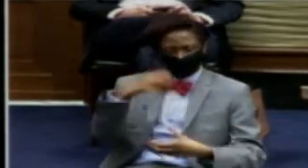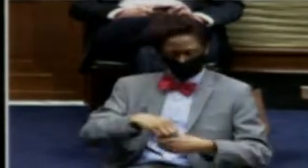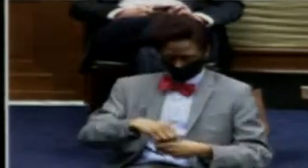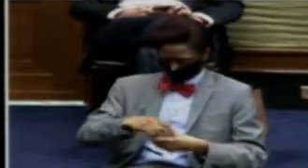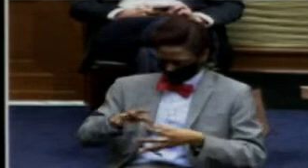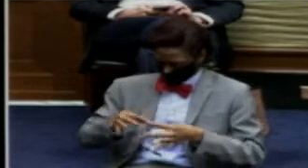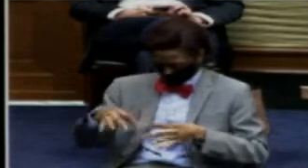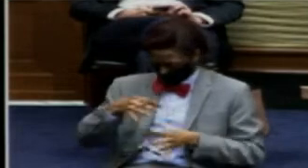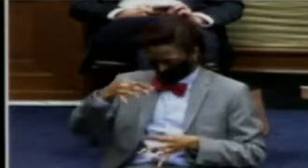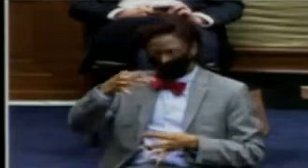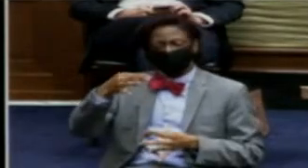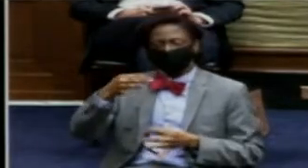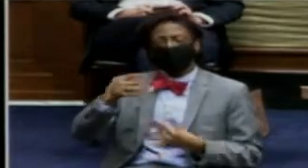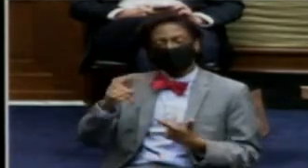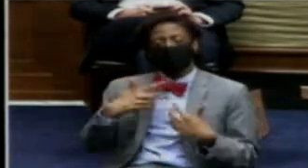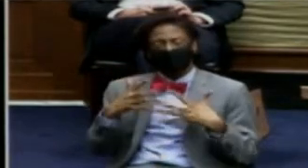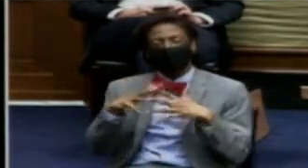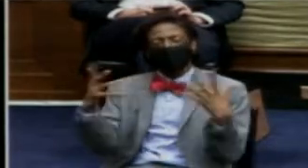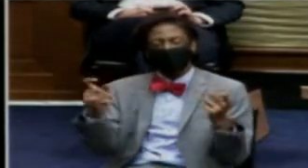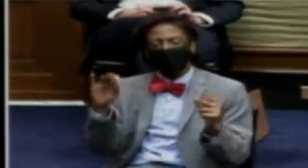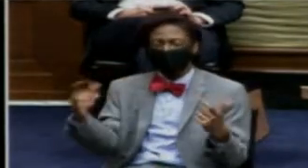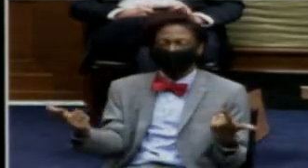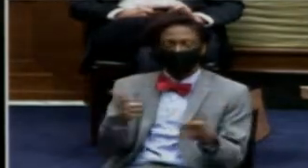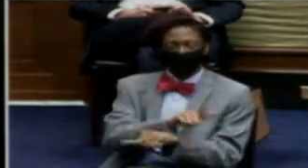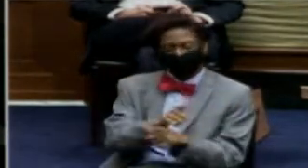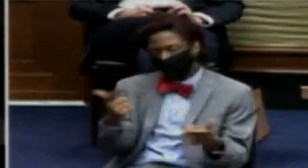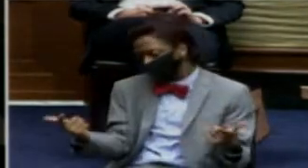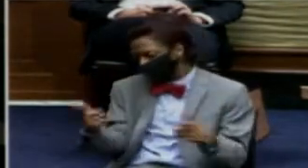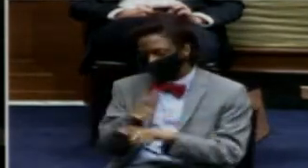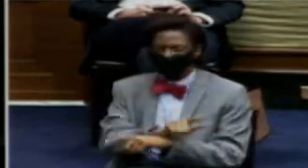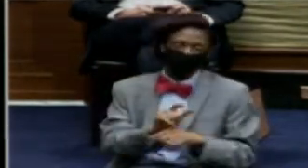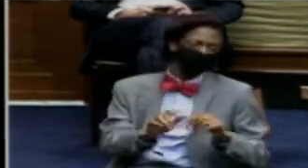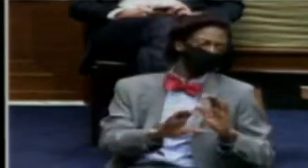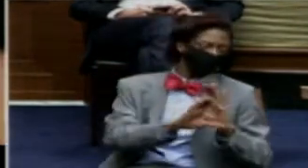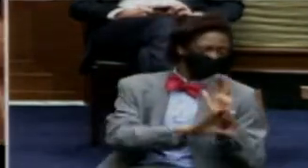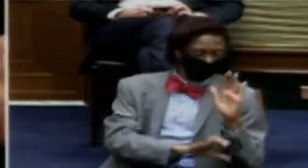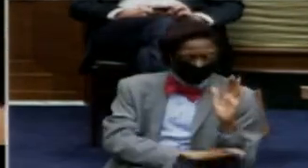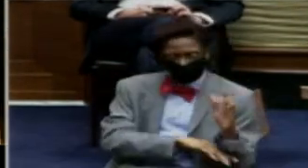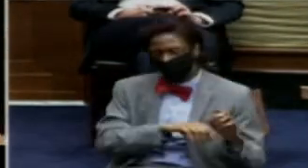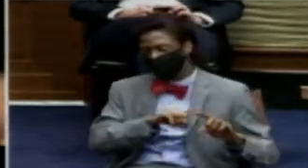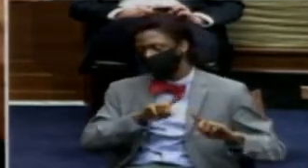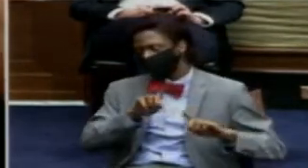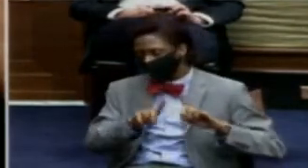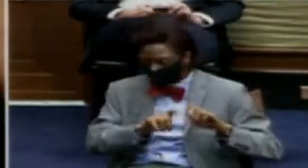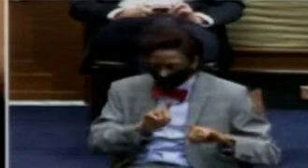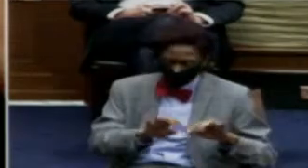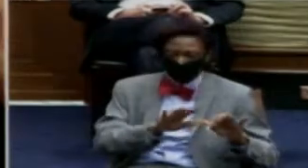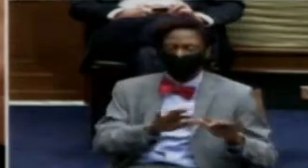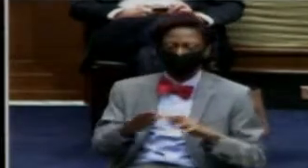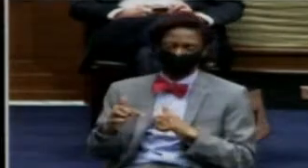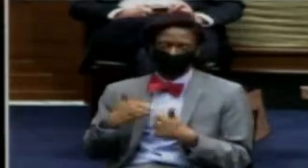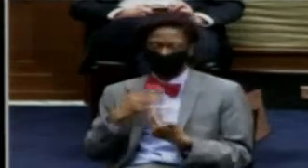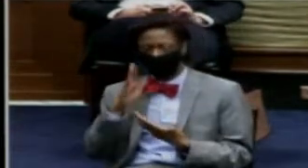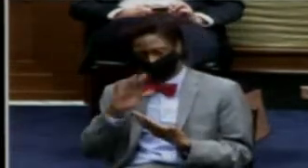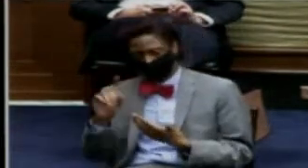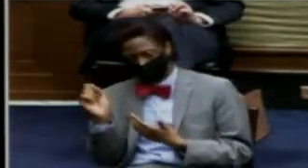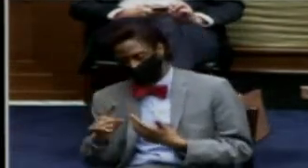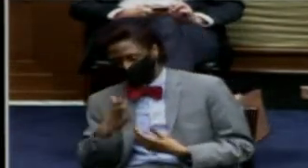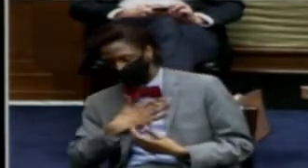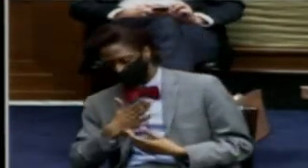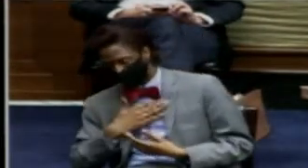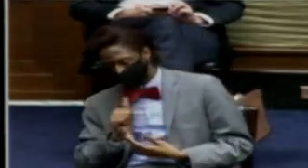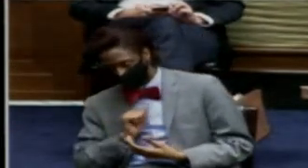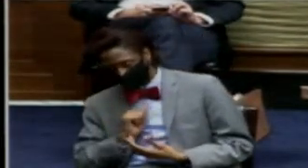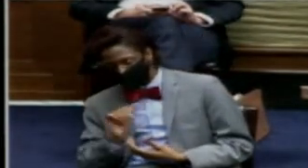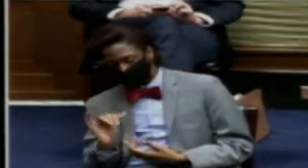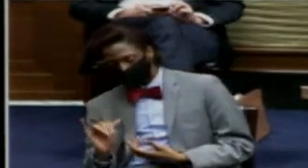back and forth on sort of the constitutional questions, and I'll probably get to some of those myself.